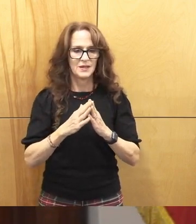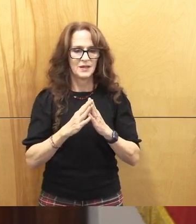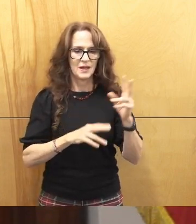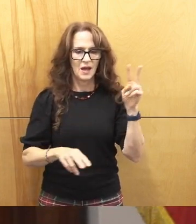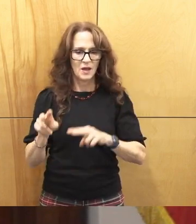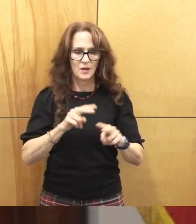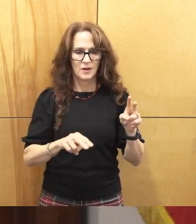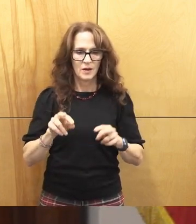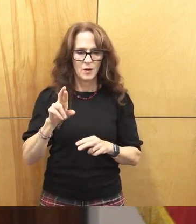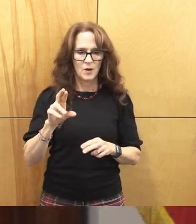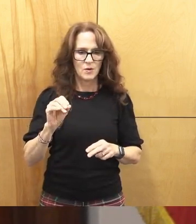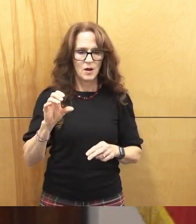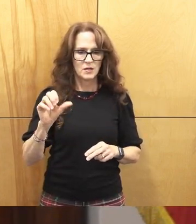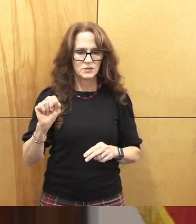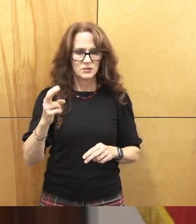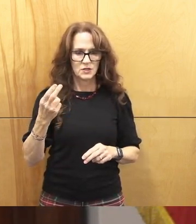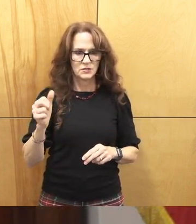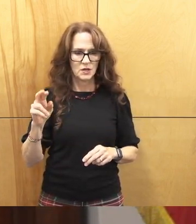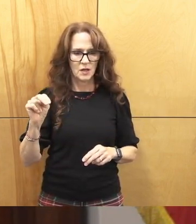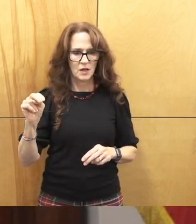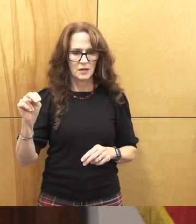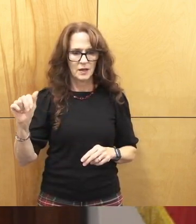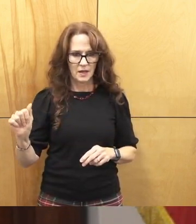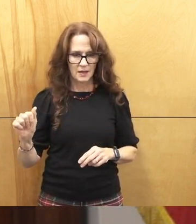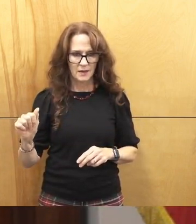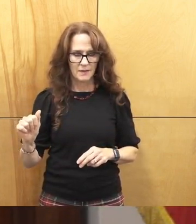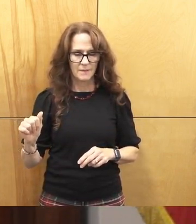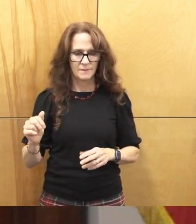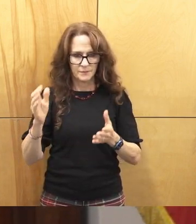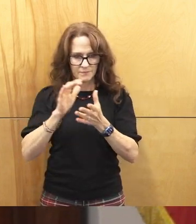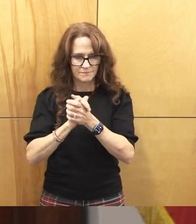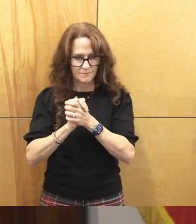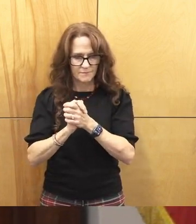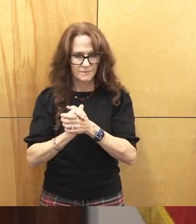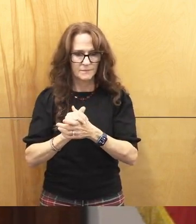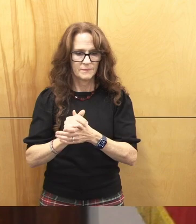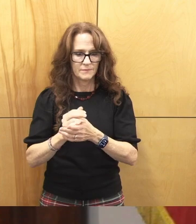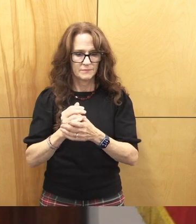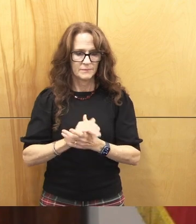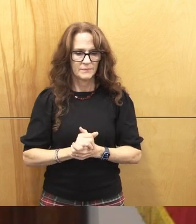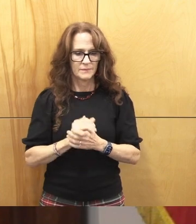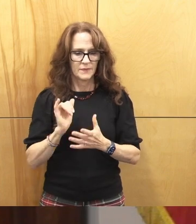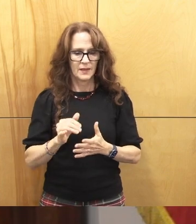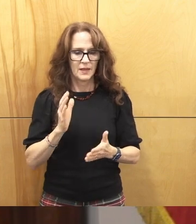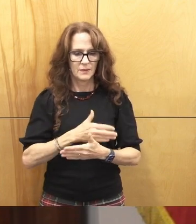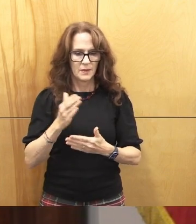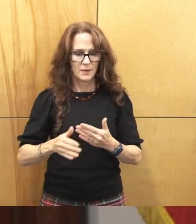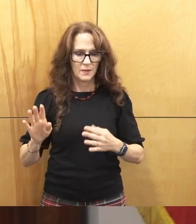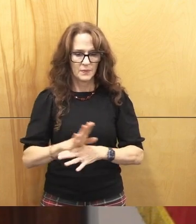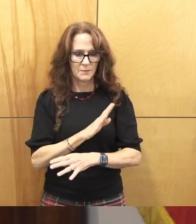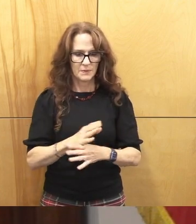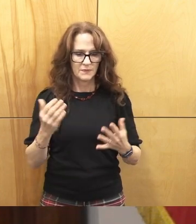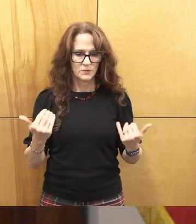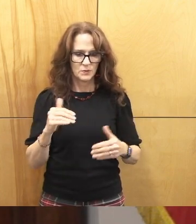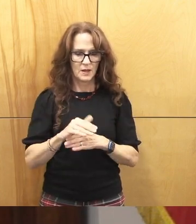observes Rosh Hashanah. So I'd like to acknowledge that. But this concludes the business of